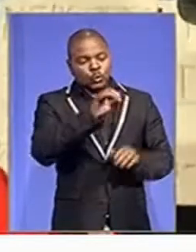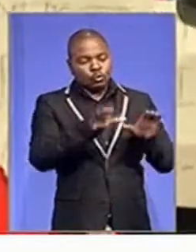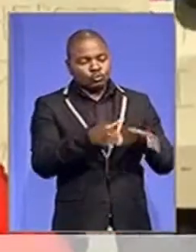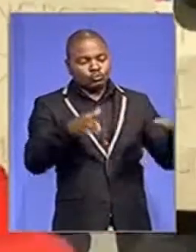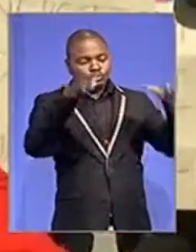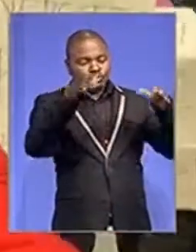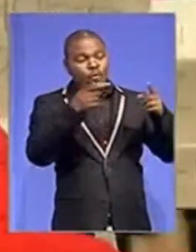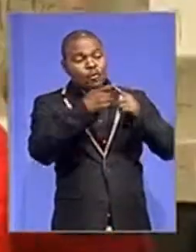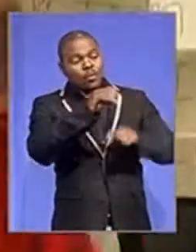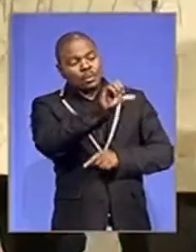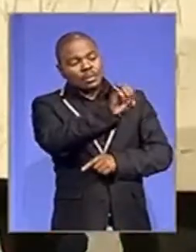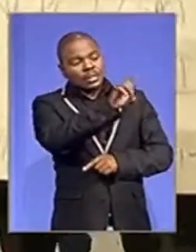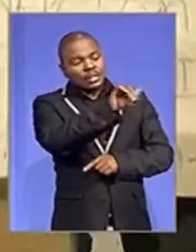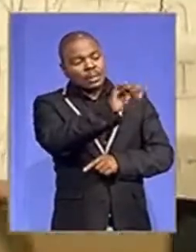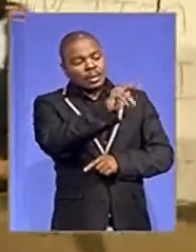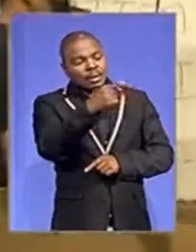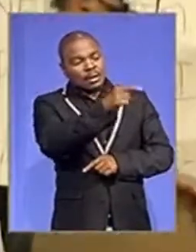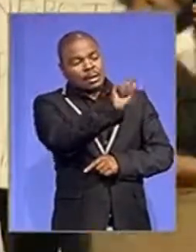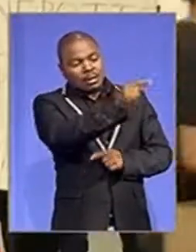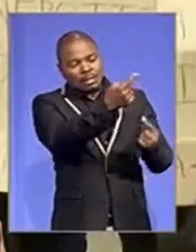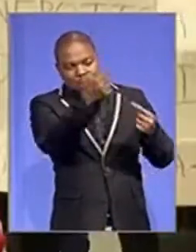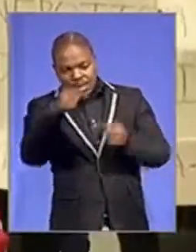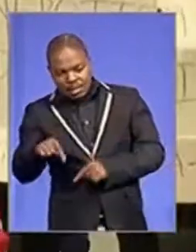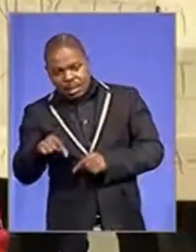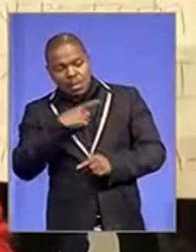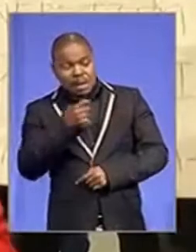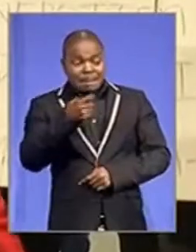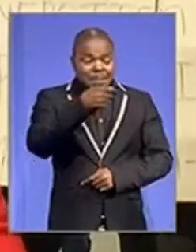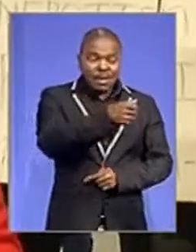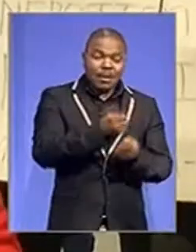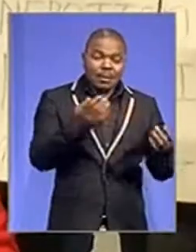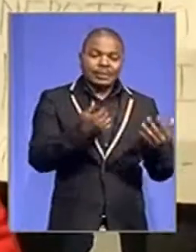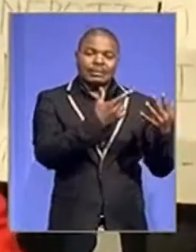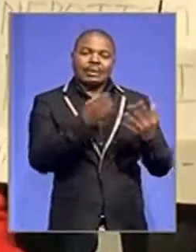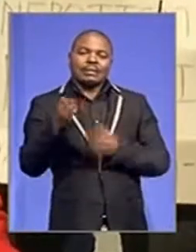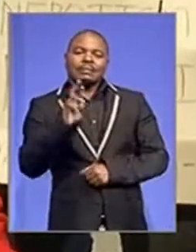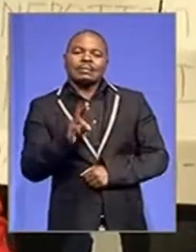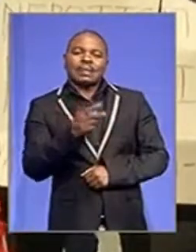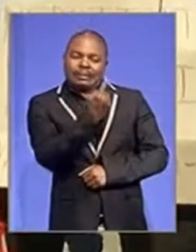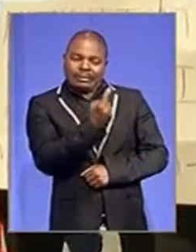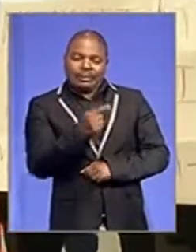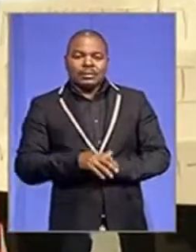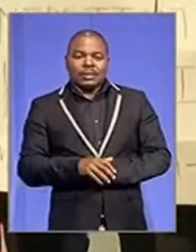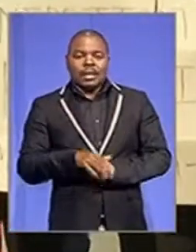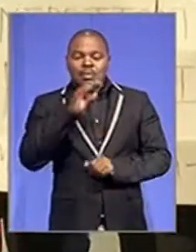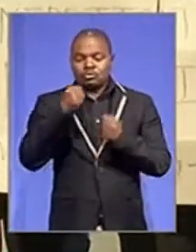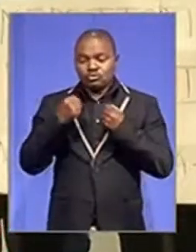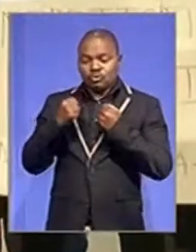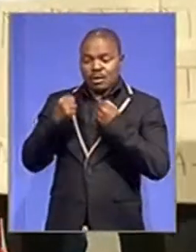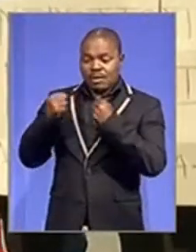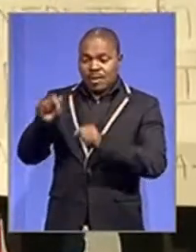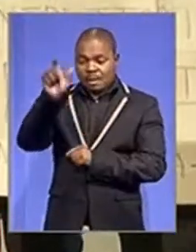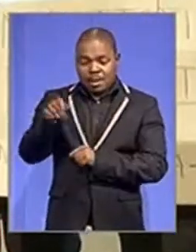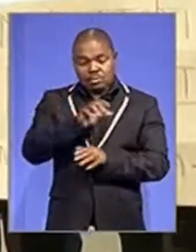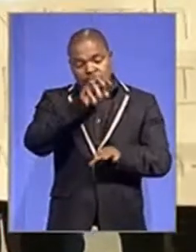tloe sedibeng water e ye motseng e ne e patalwa 700. Ha e patalwa 700 motho a nkang Jojo e leng driver ka koloi ya